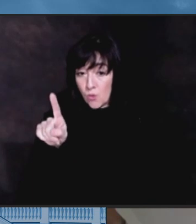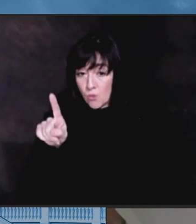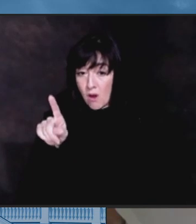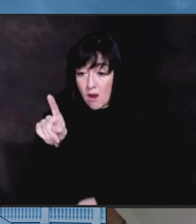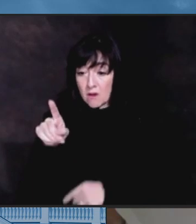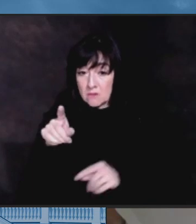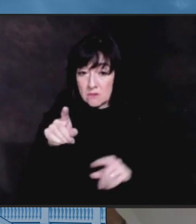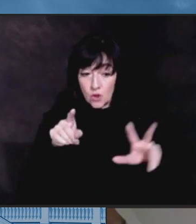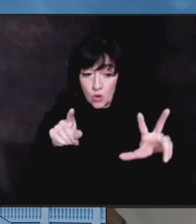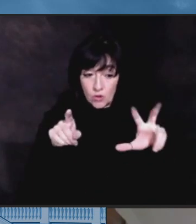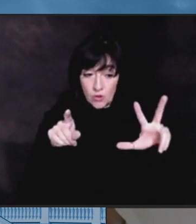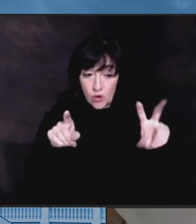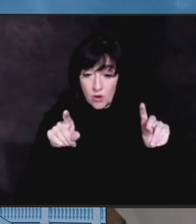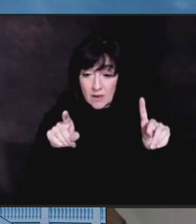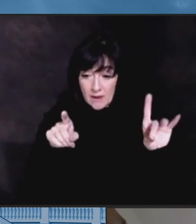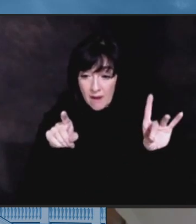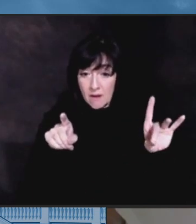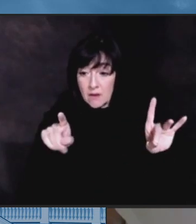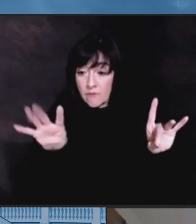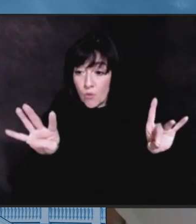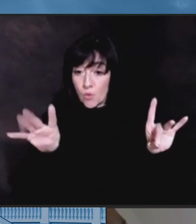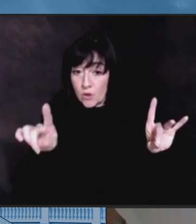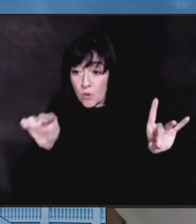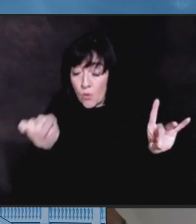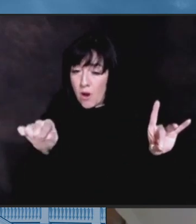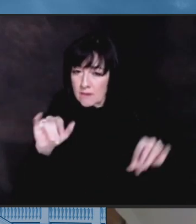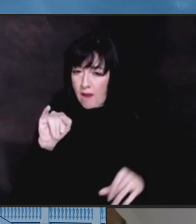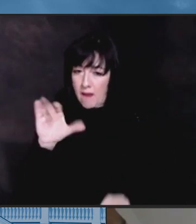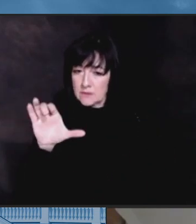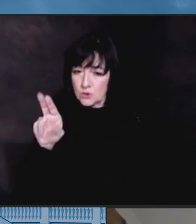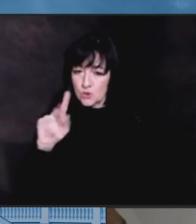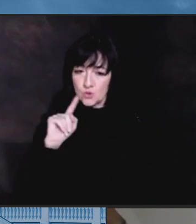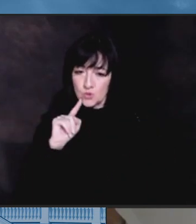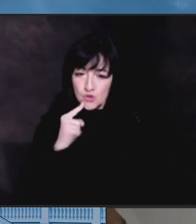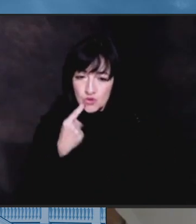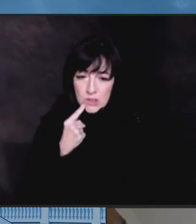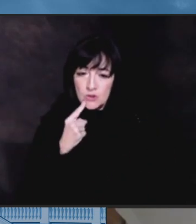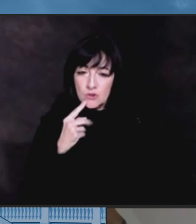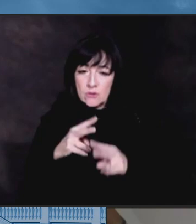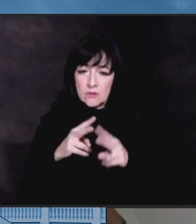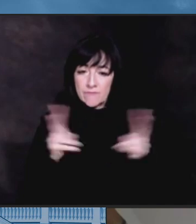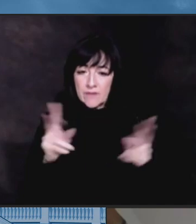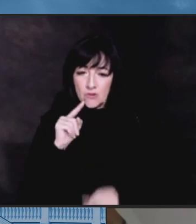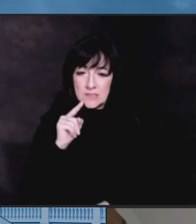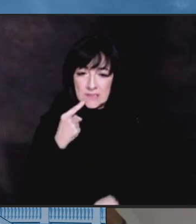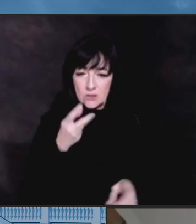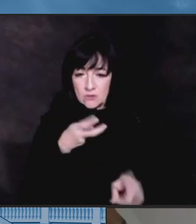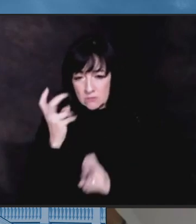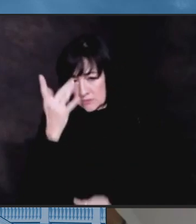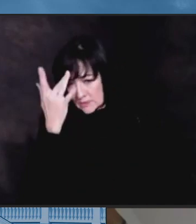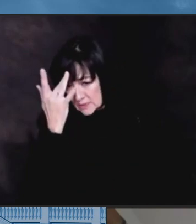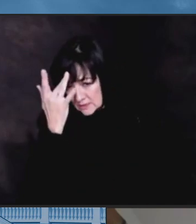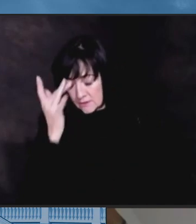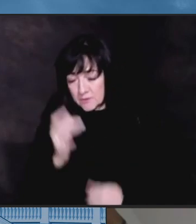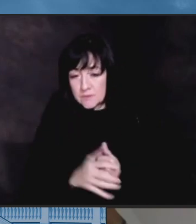that are in critical condition. Among those total cases now, we've got